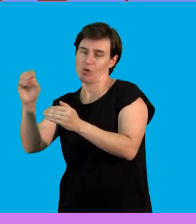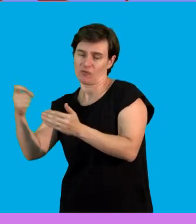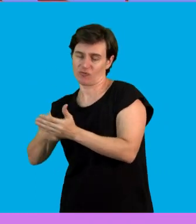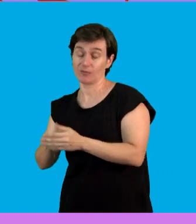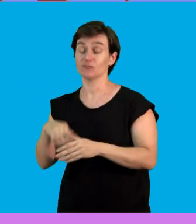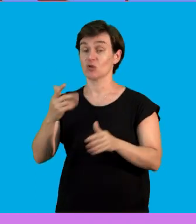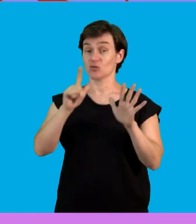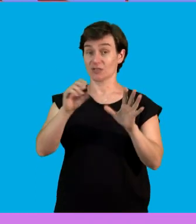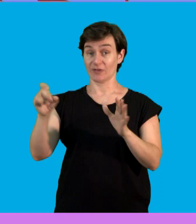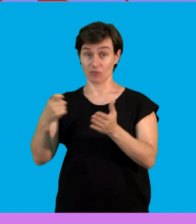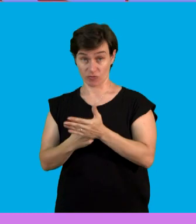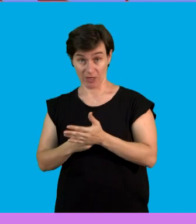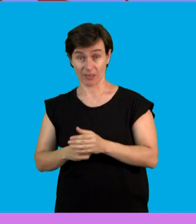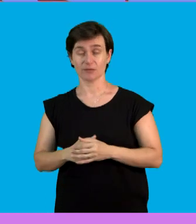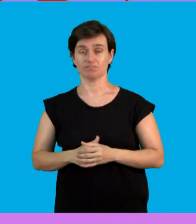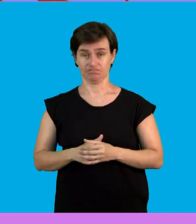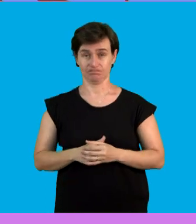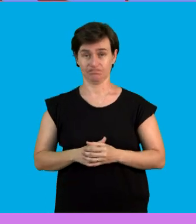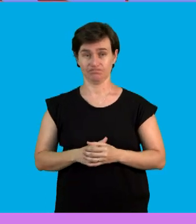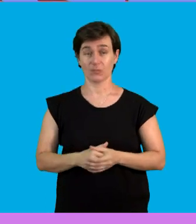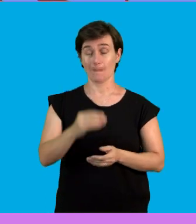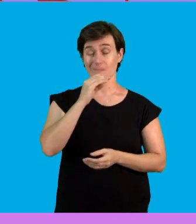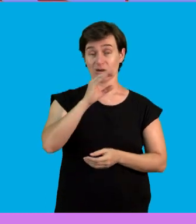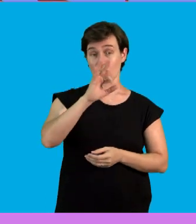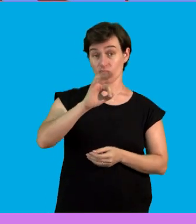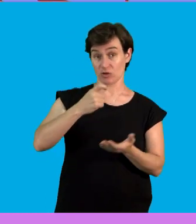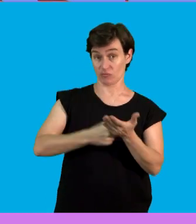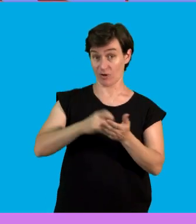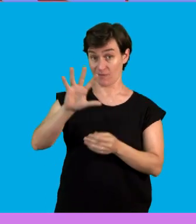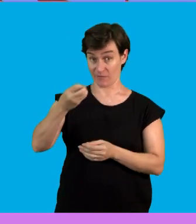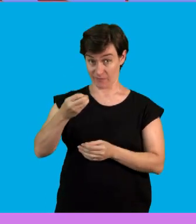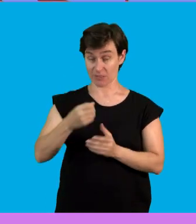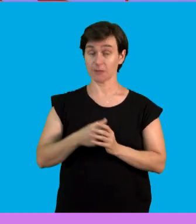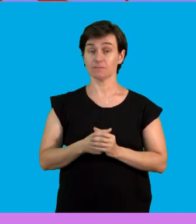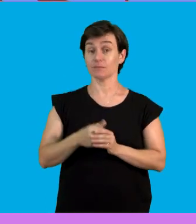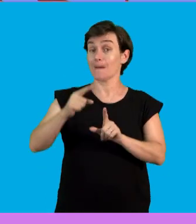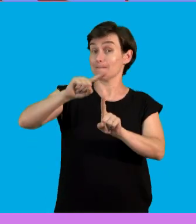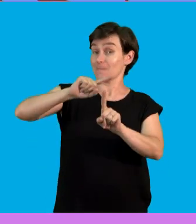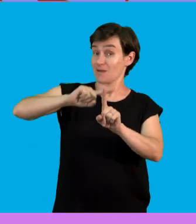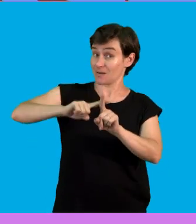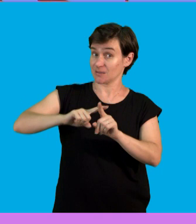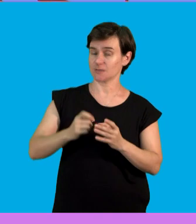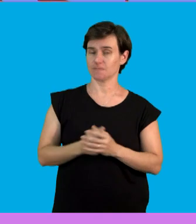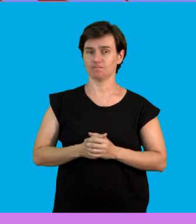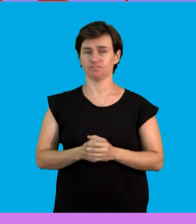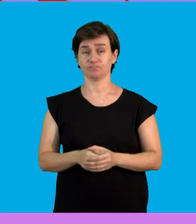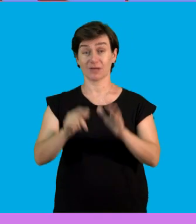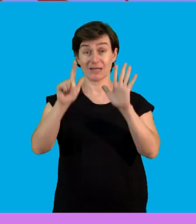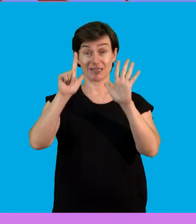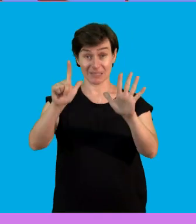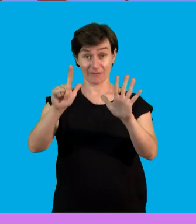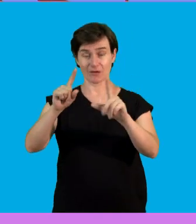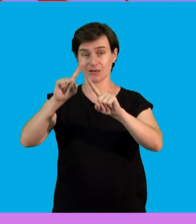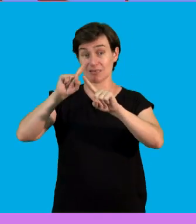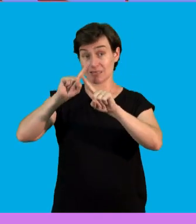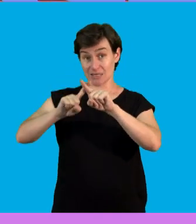one. So therefore, we are going to say it is R3.50 plus